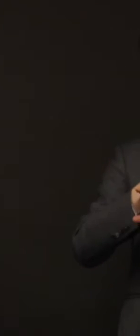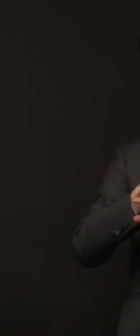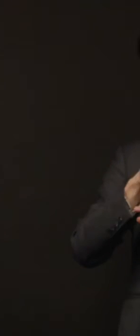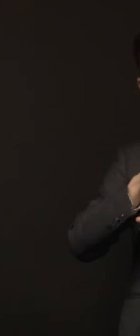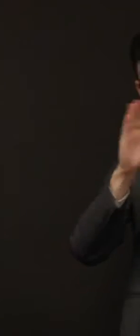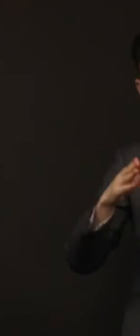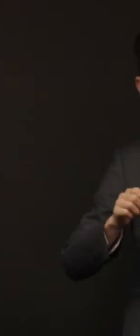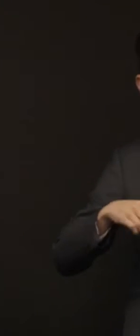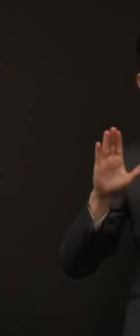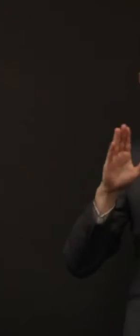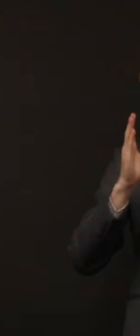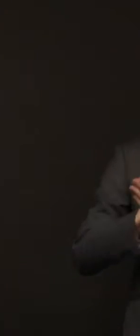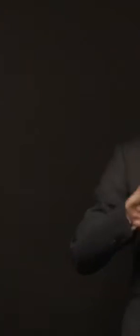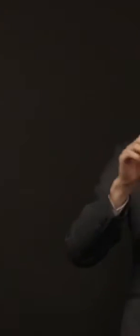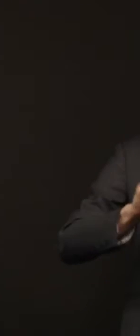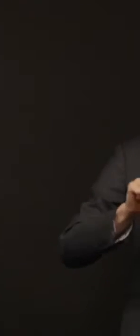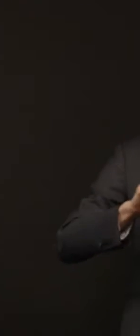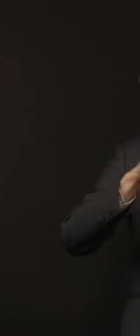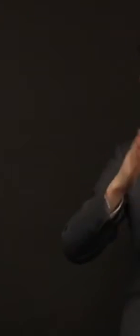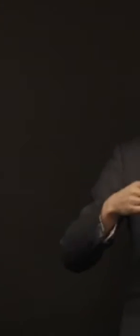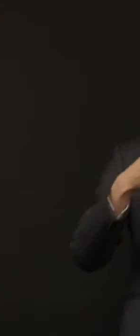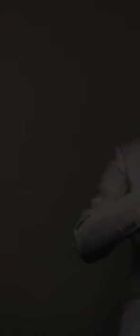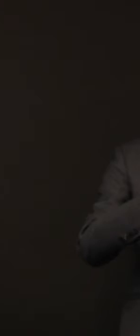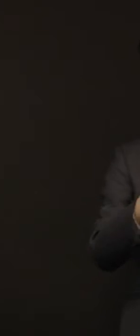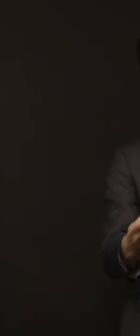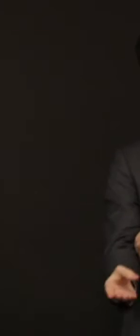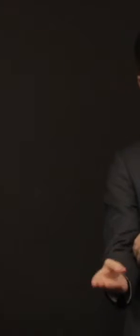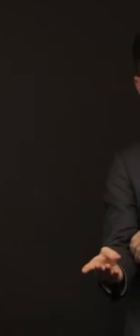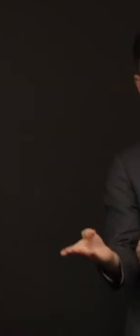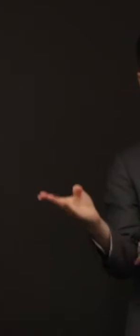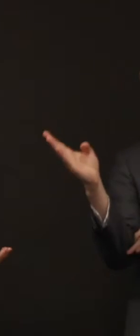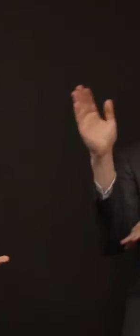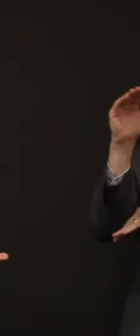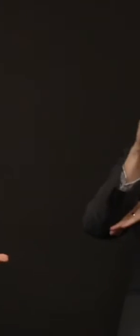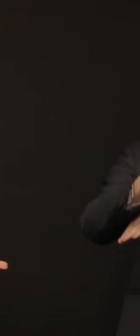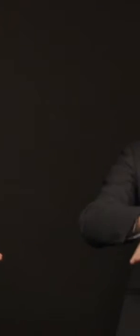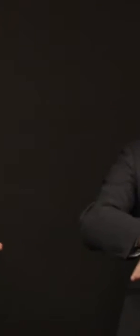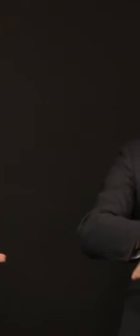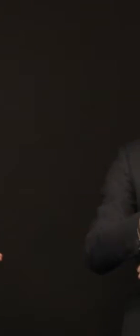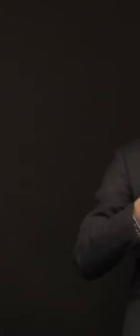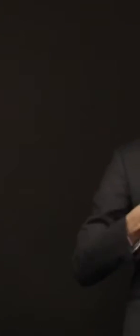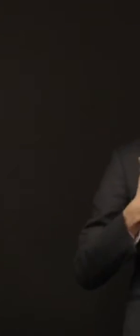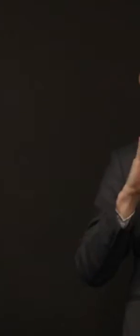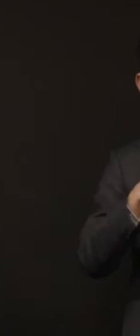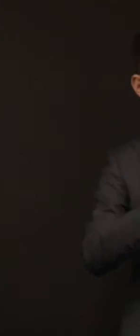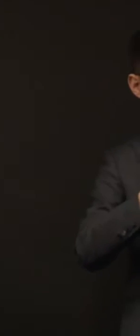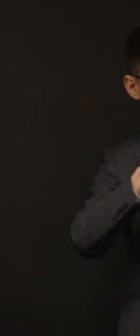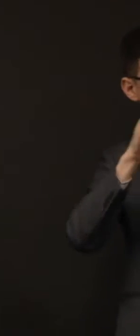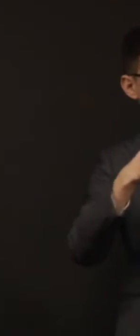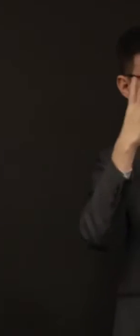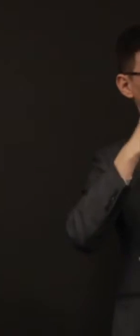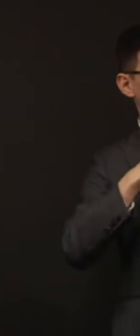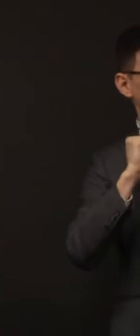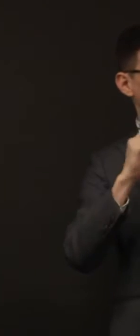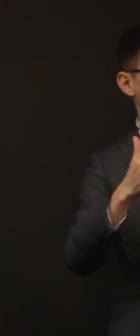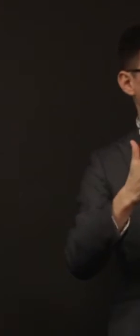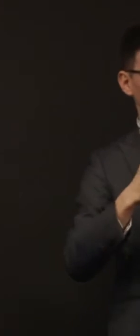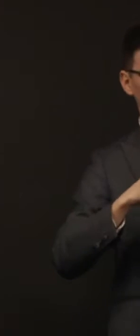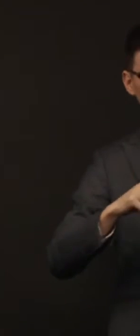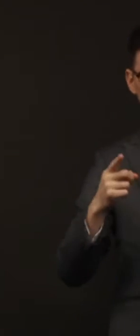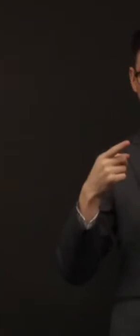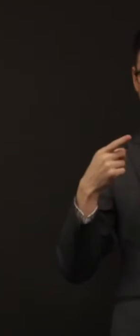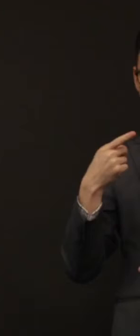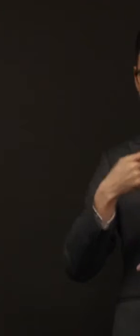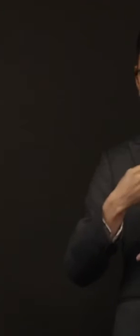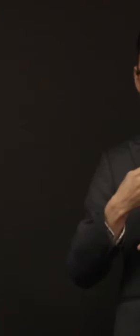working. This is a woman who goes from early in the morning until late at night. I don't think you sleep at all. But you have been